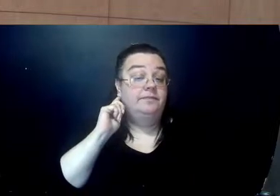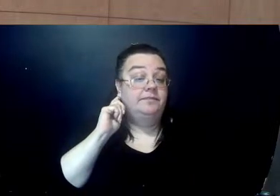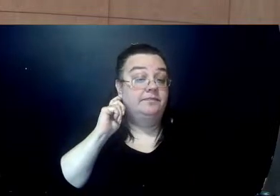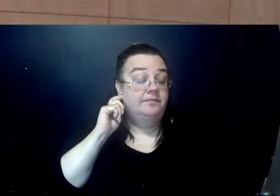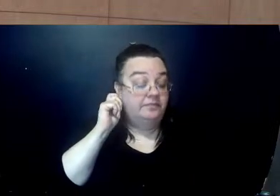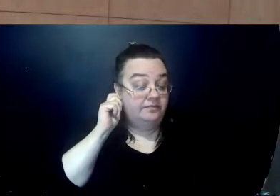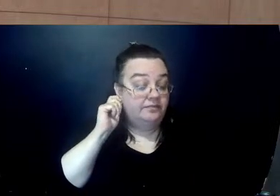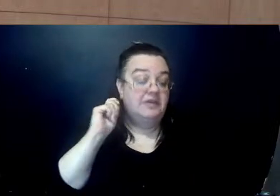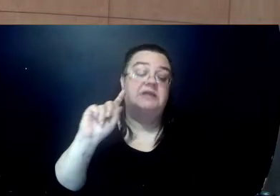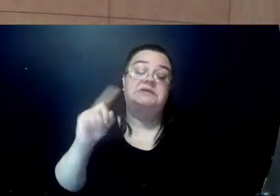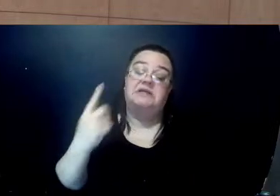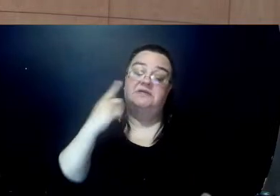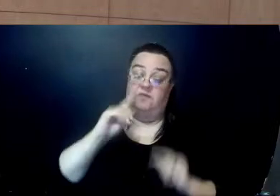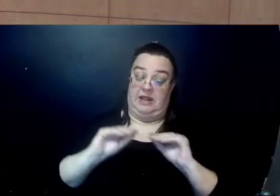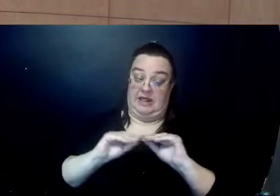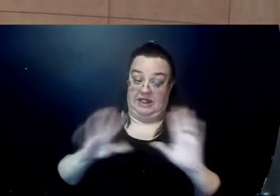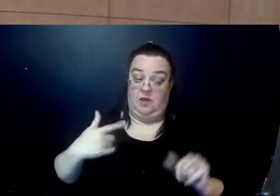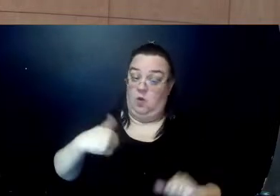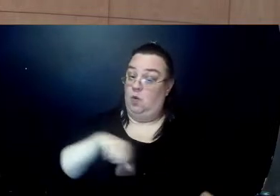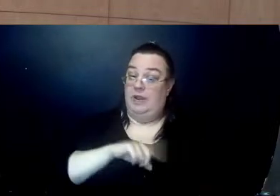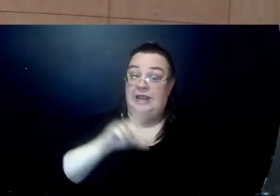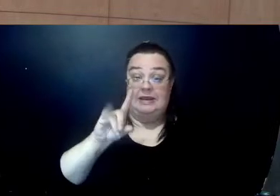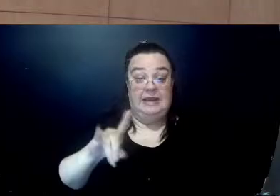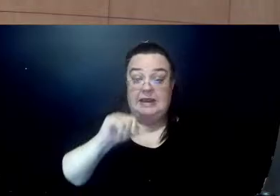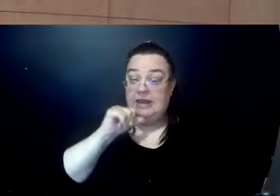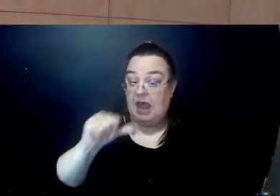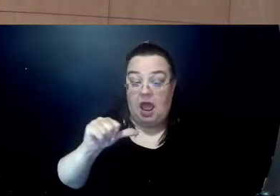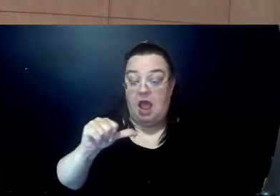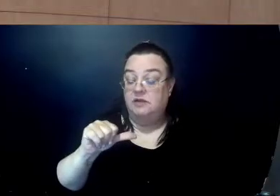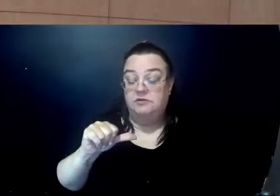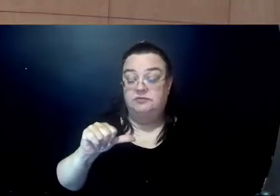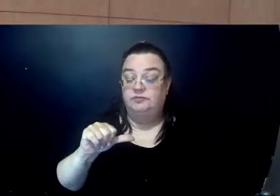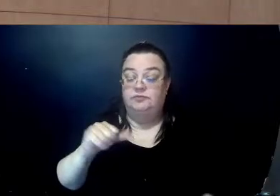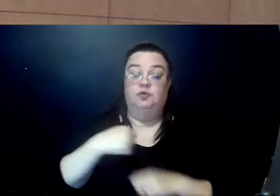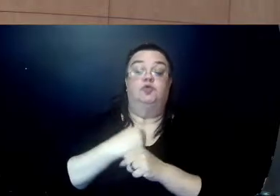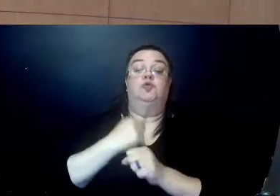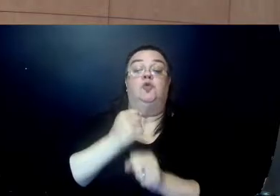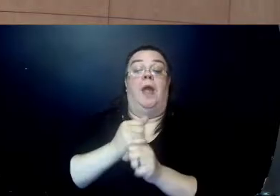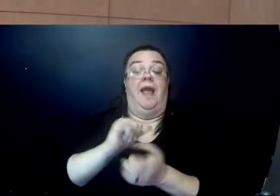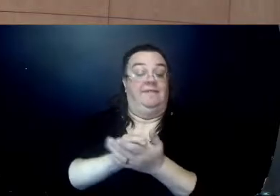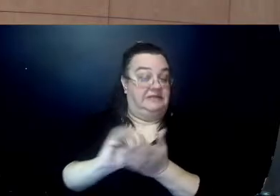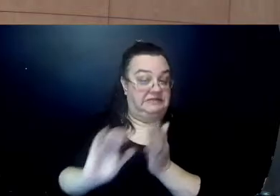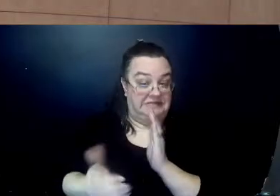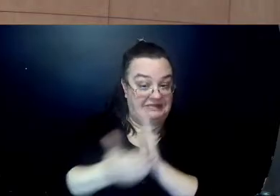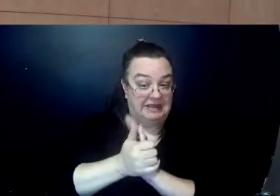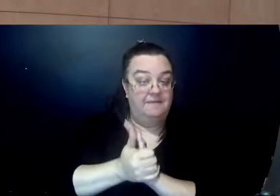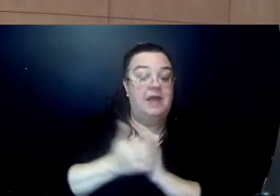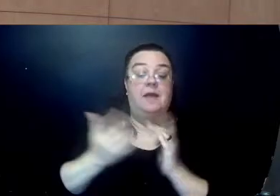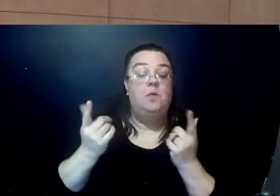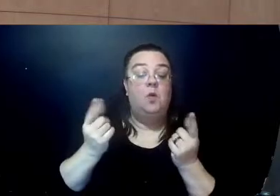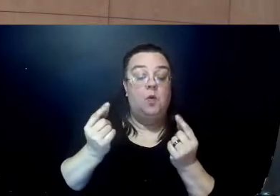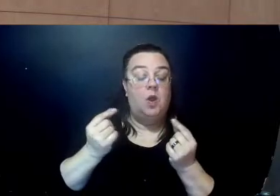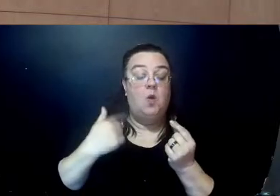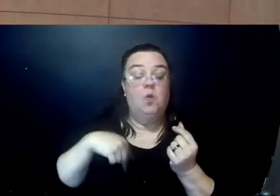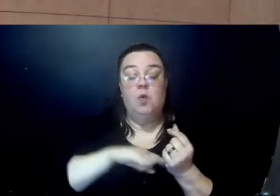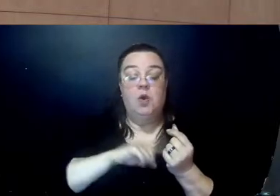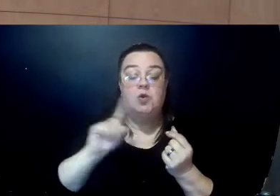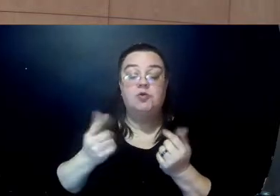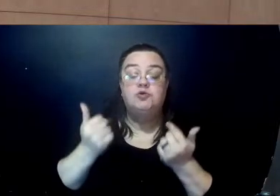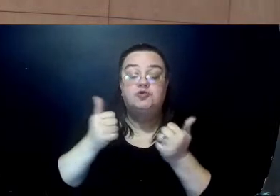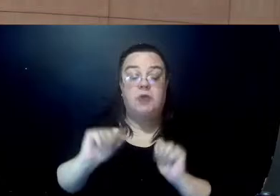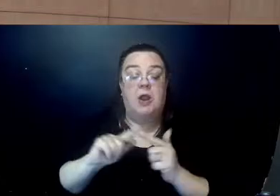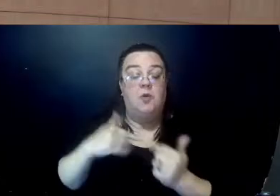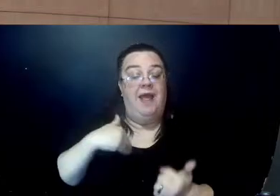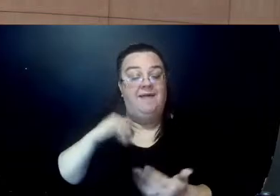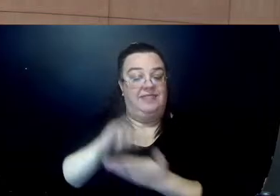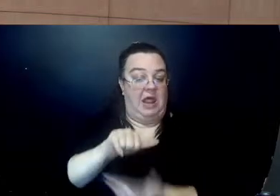Just to clarify, we did not craft this amendment. We just have, we're just trying to get it addressed